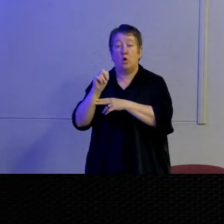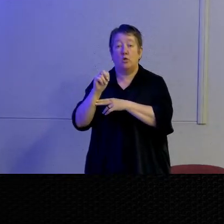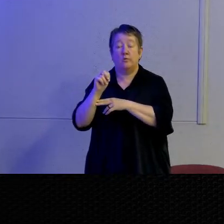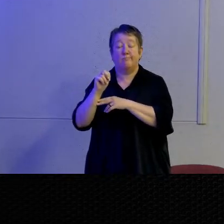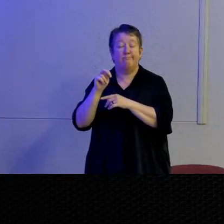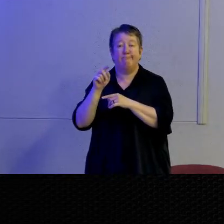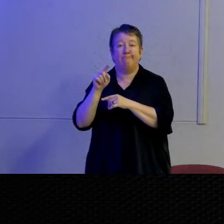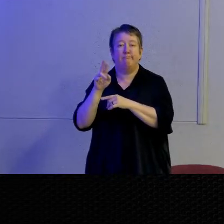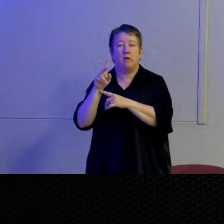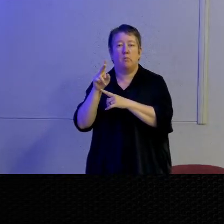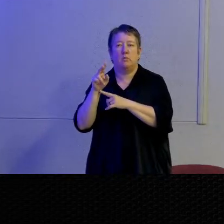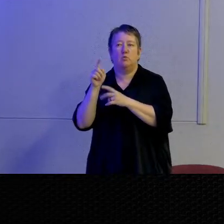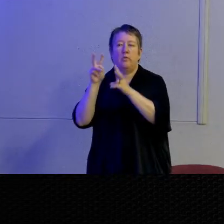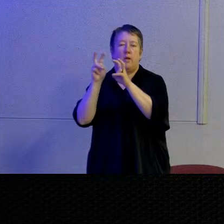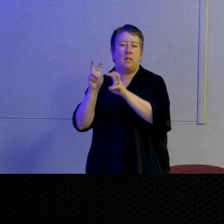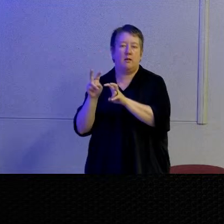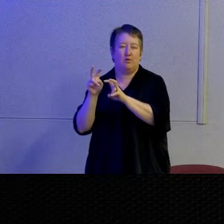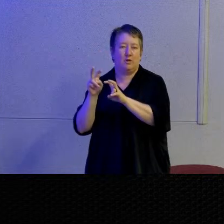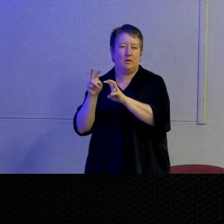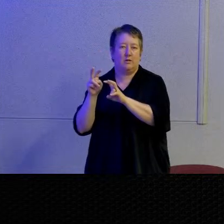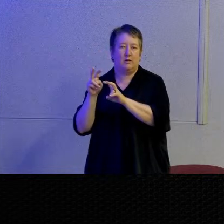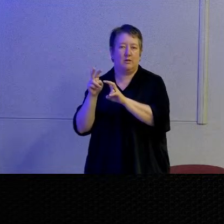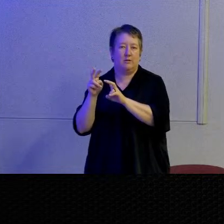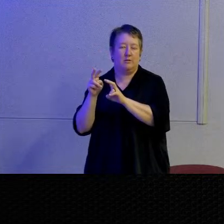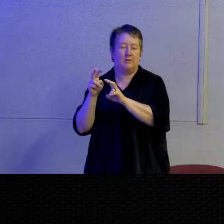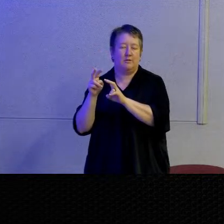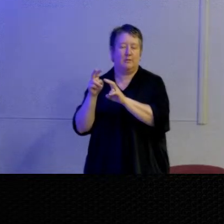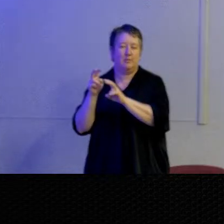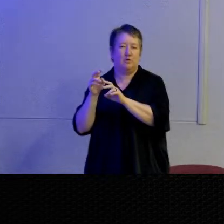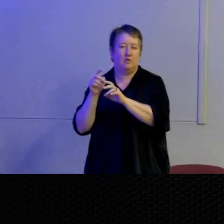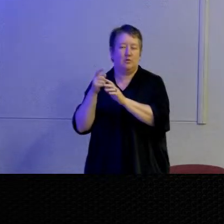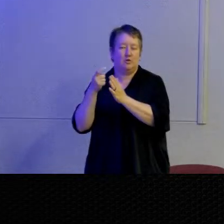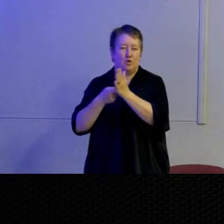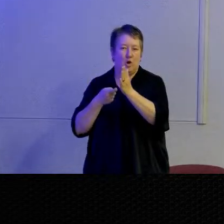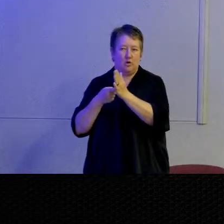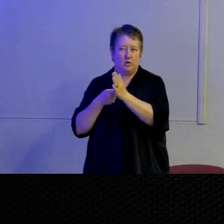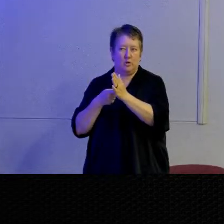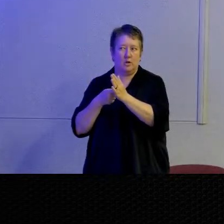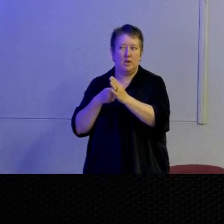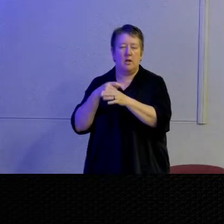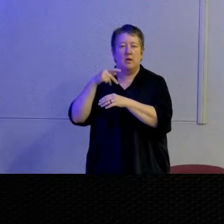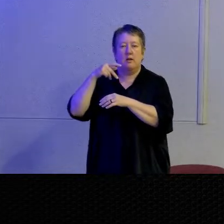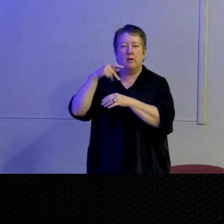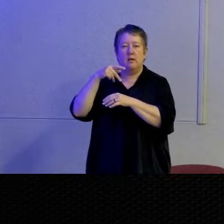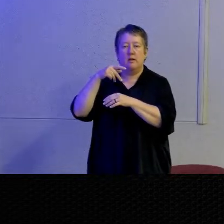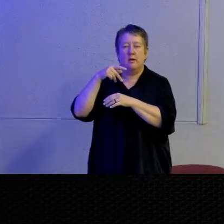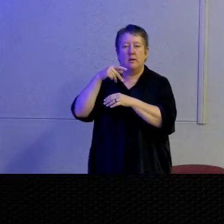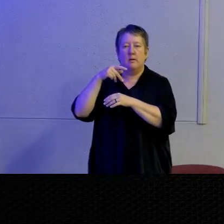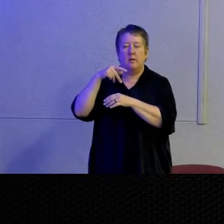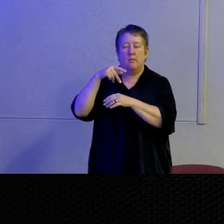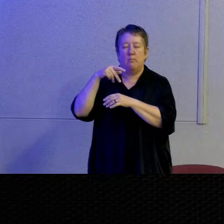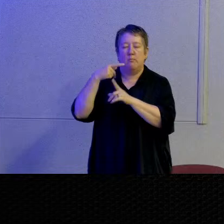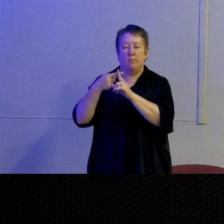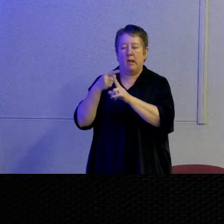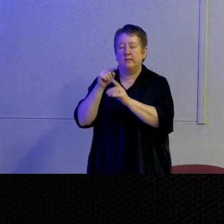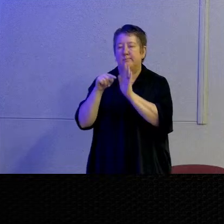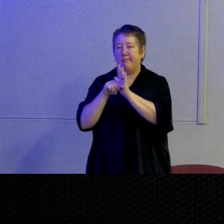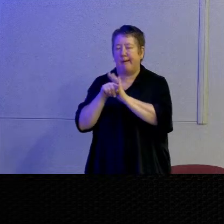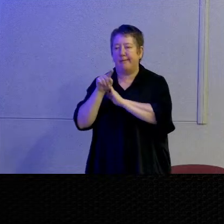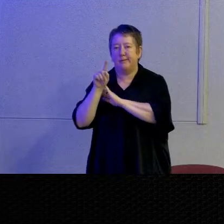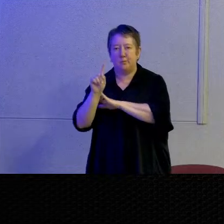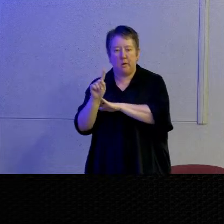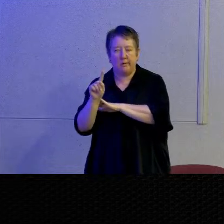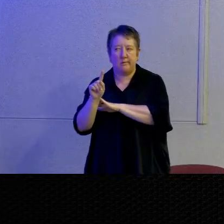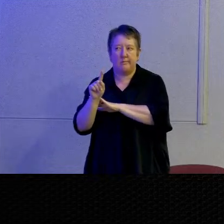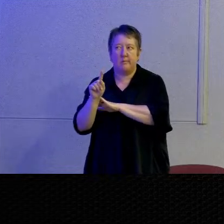charges. Electron has charge -1, the proton has charge +1, but there's a simple numerical